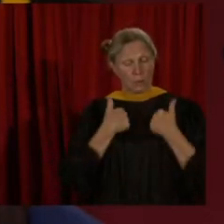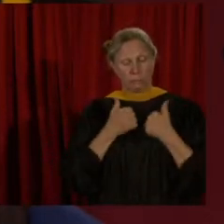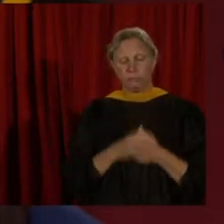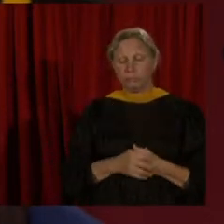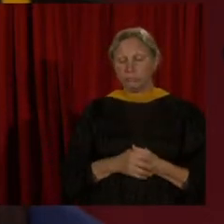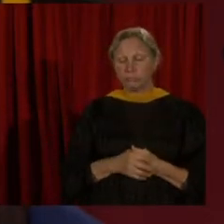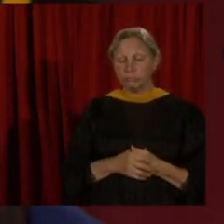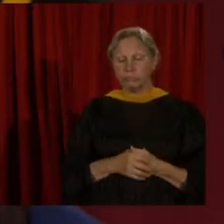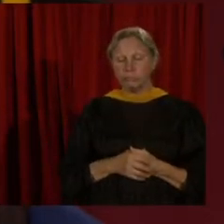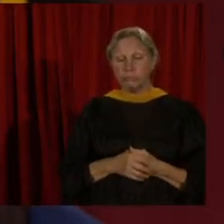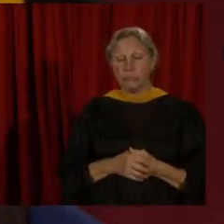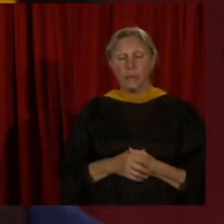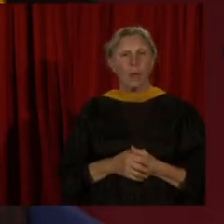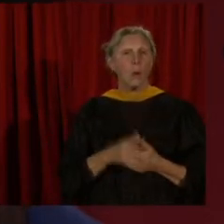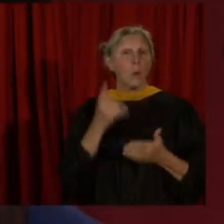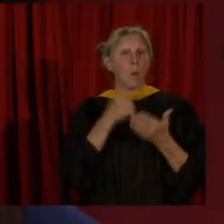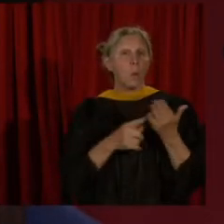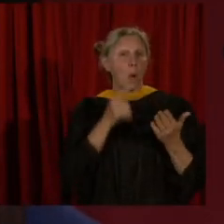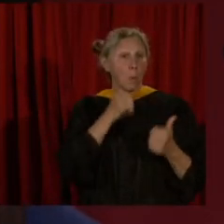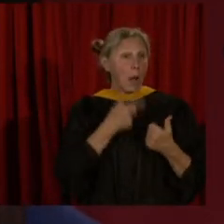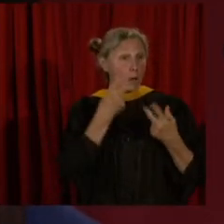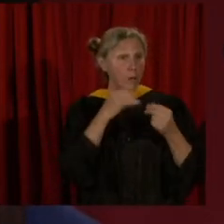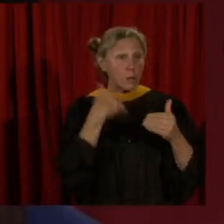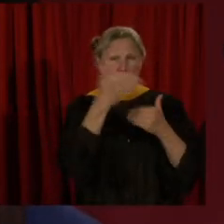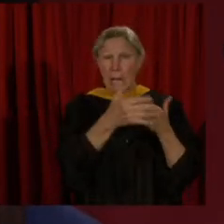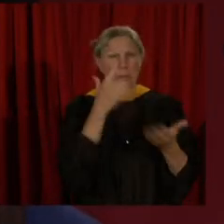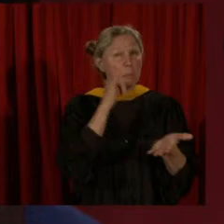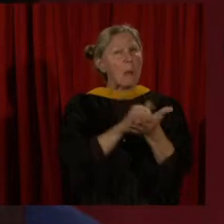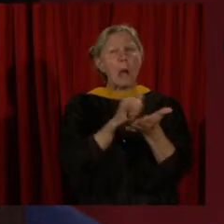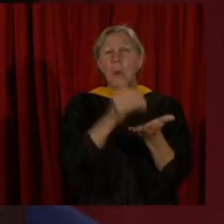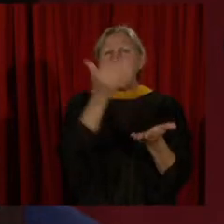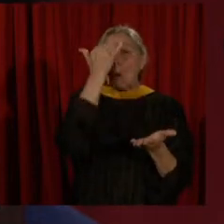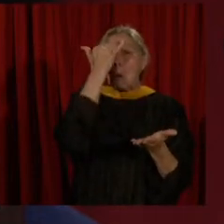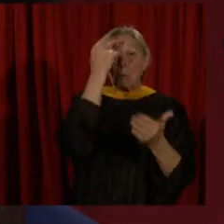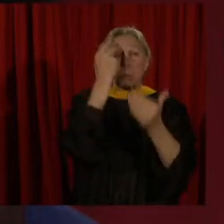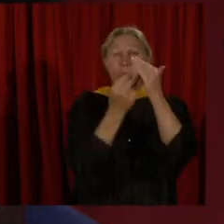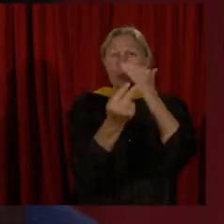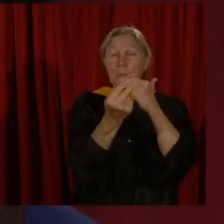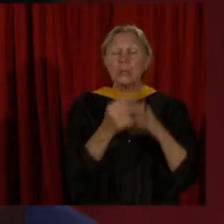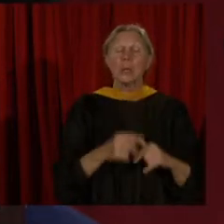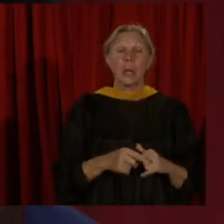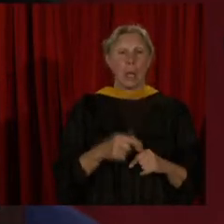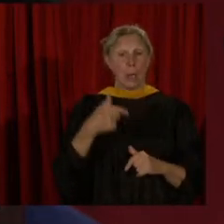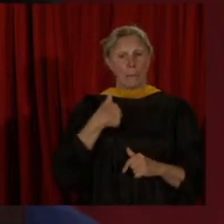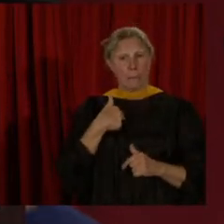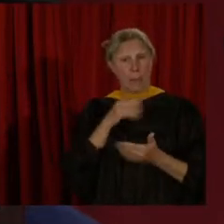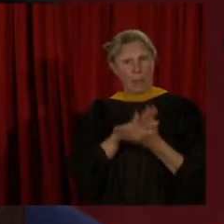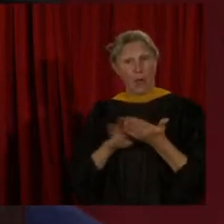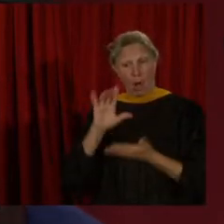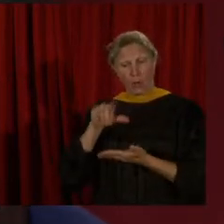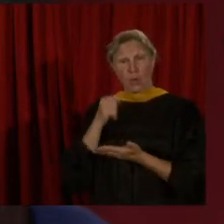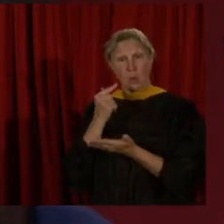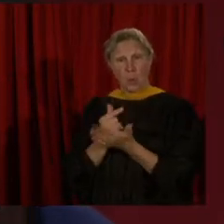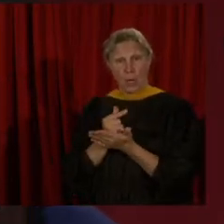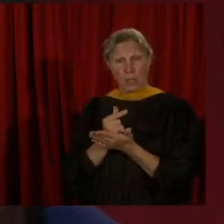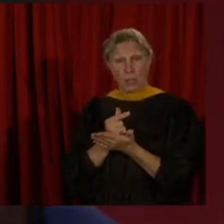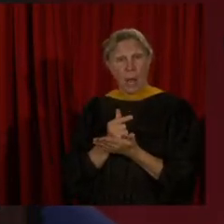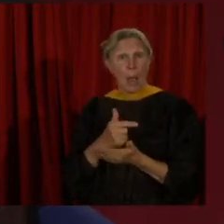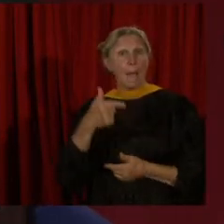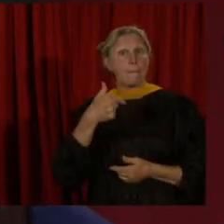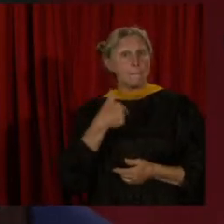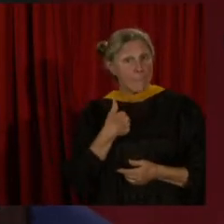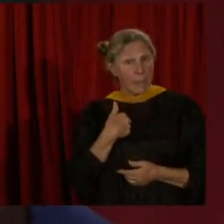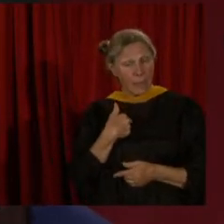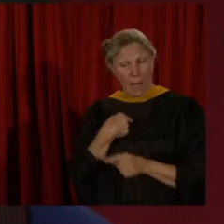impossible to know exactly where life will take you. When I graduated from college, I would not have imagined